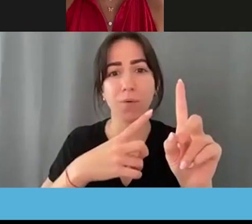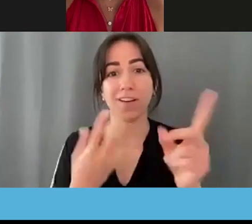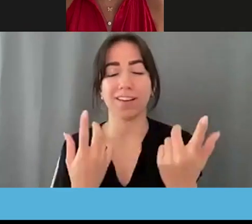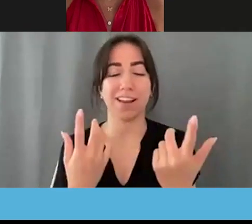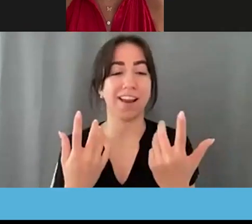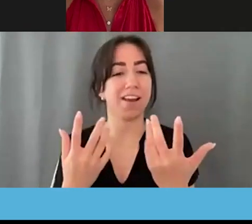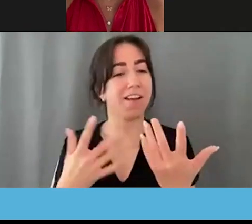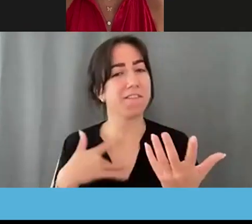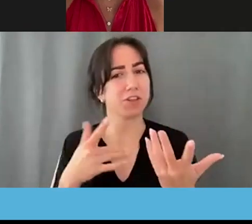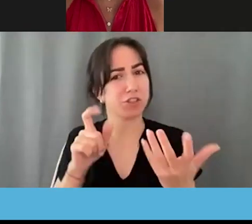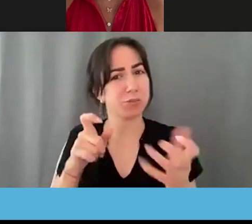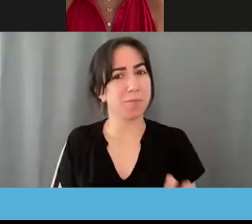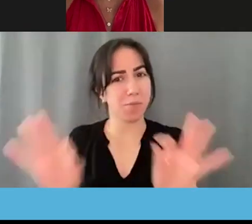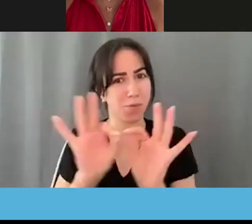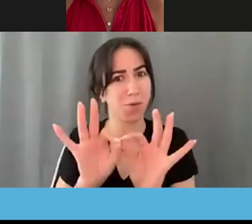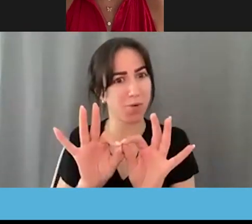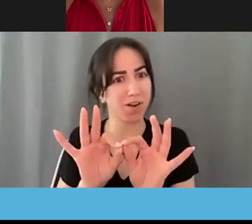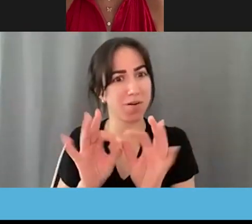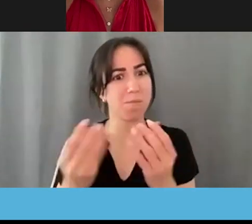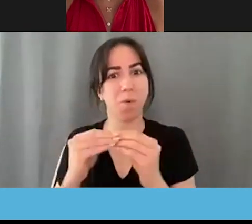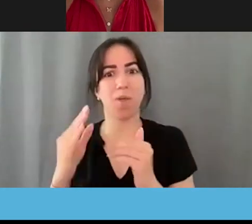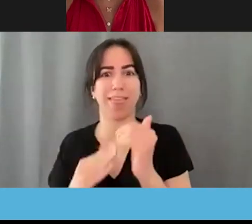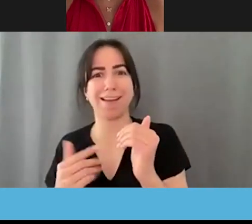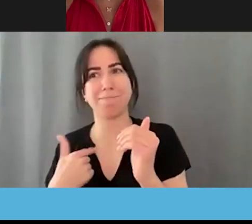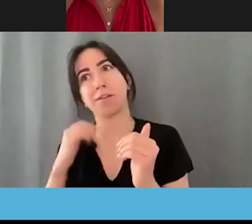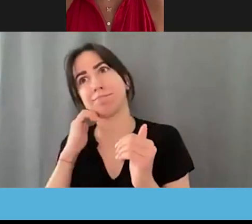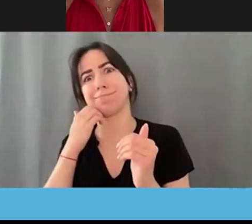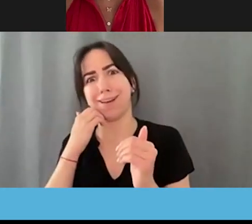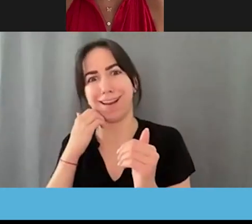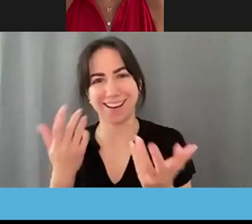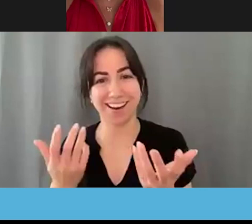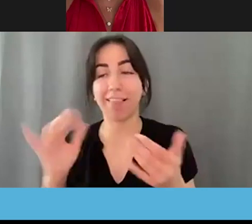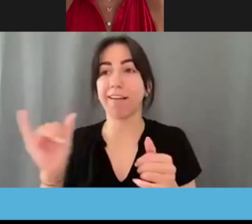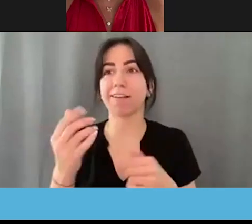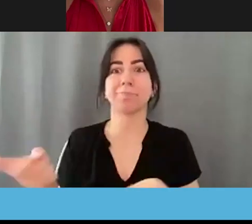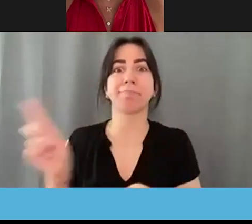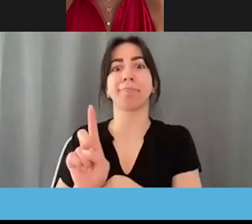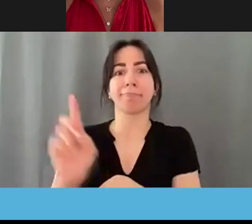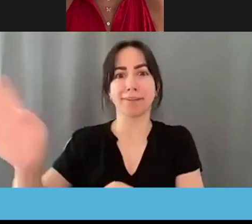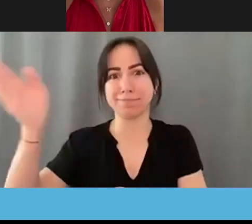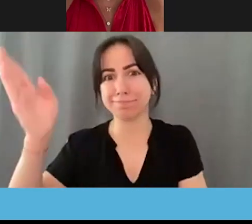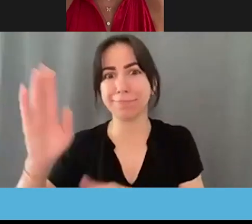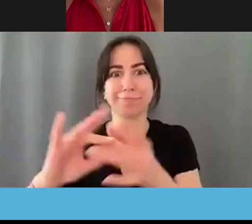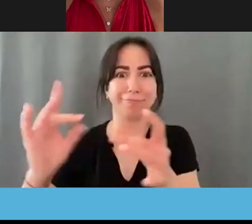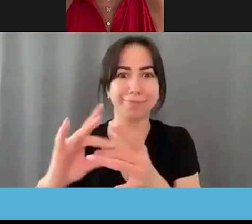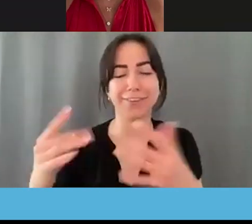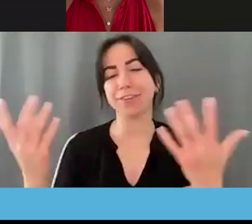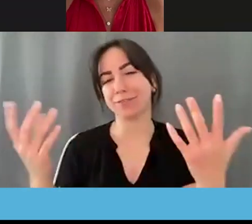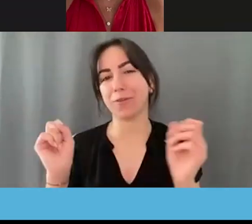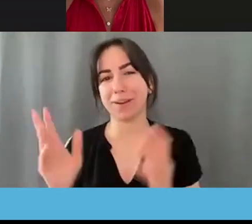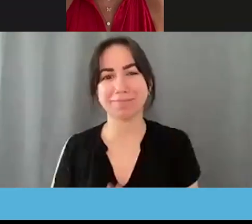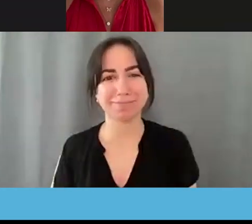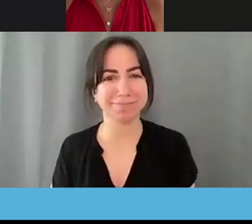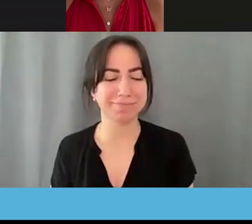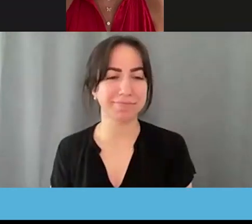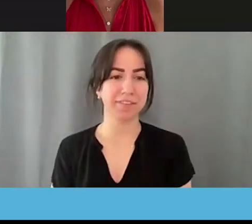is far more important than my own shyness about, you know, public speaking or whatever the case may be on any given day. So